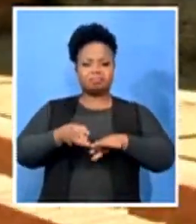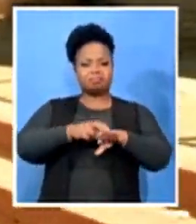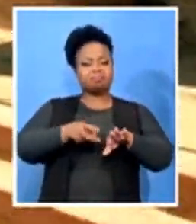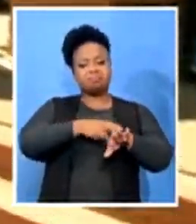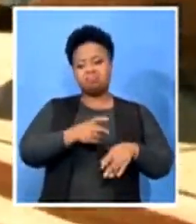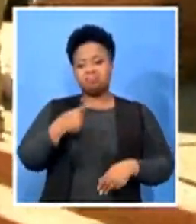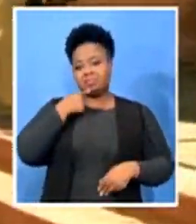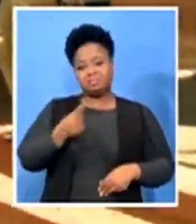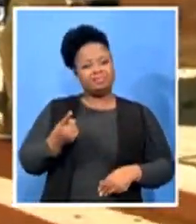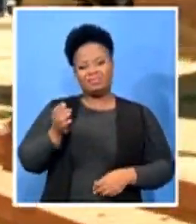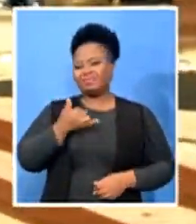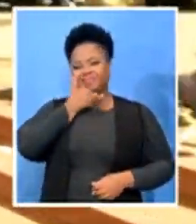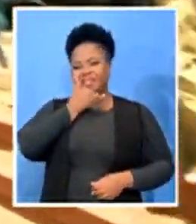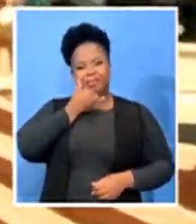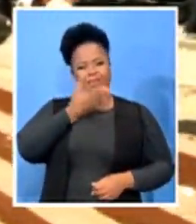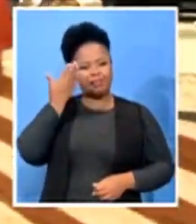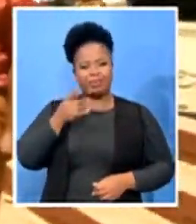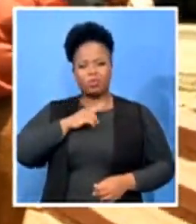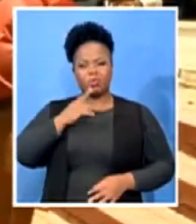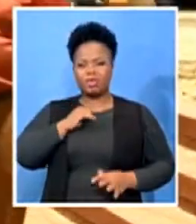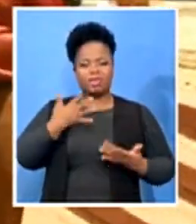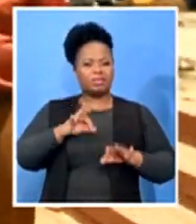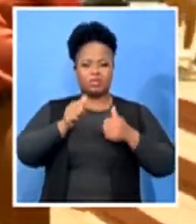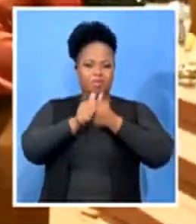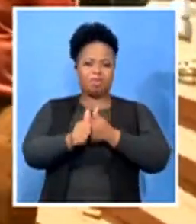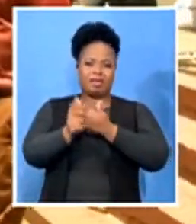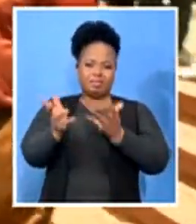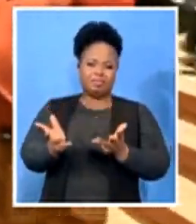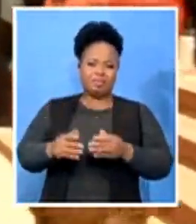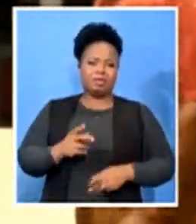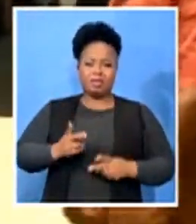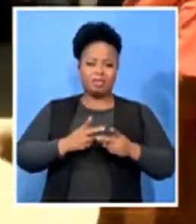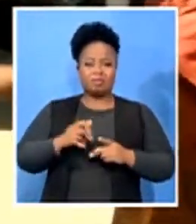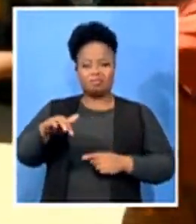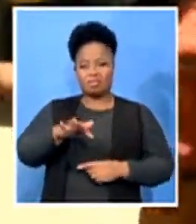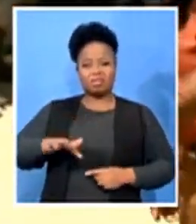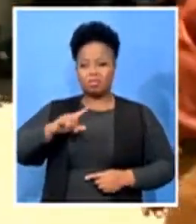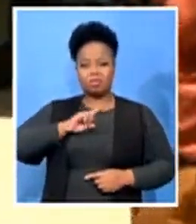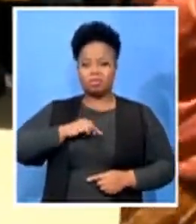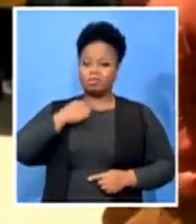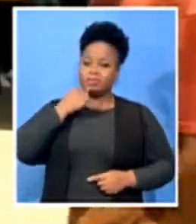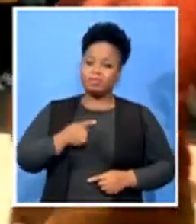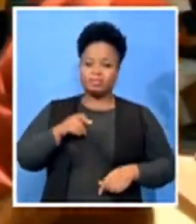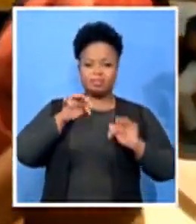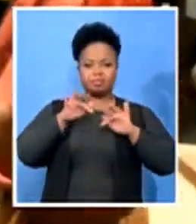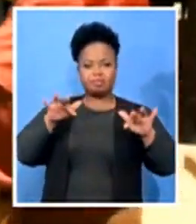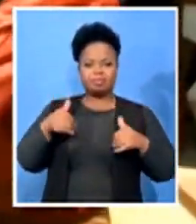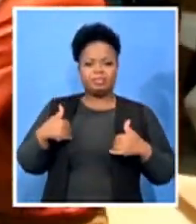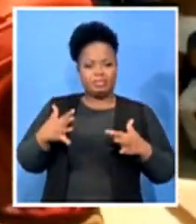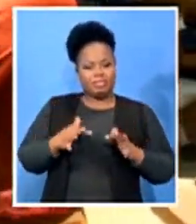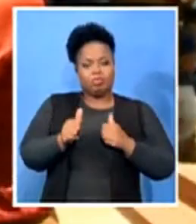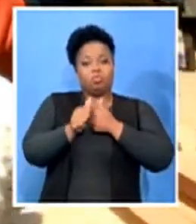with the compliance at this area, because he's saying people started complying when they see police